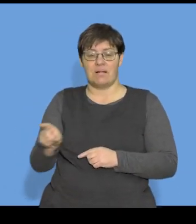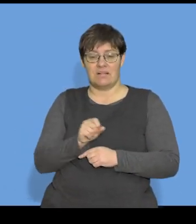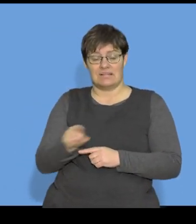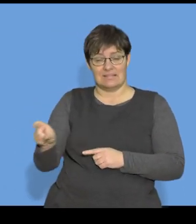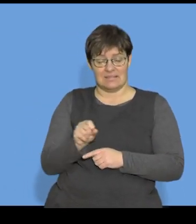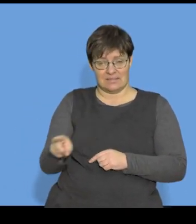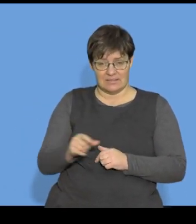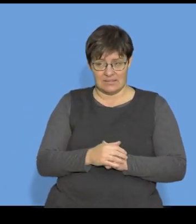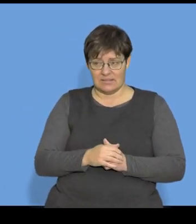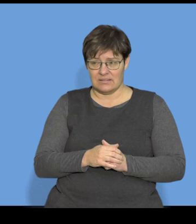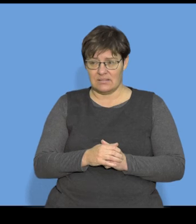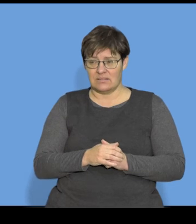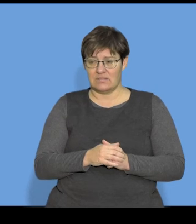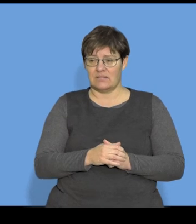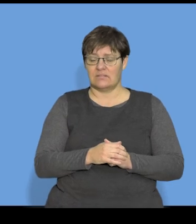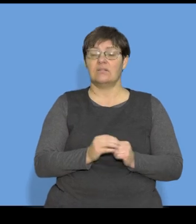the impulse